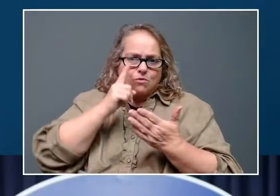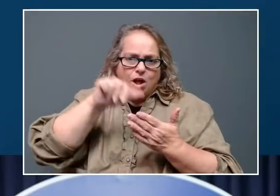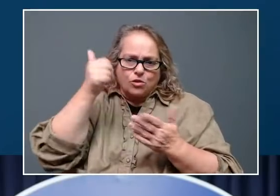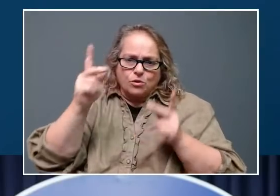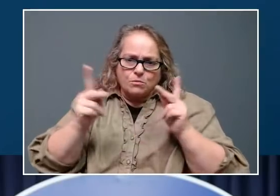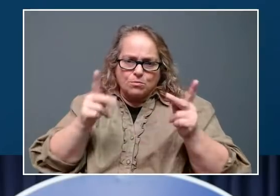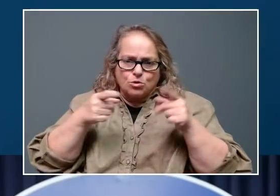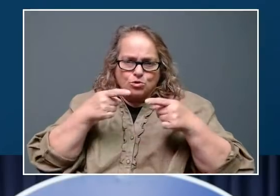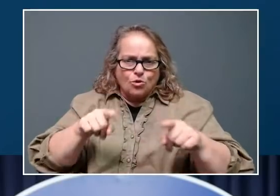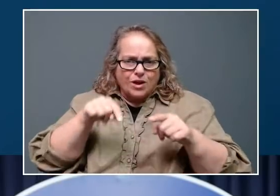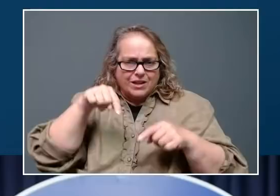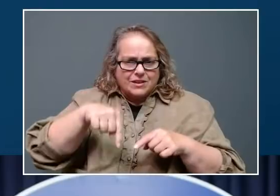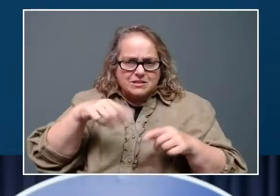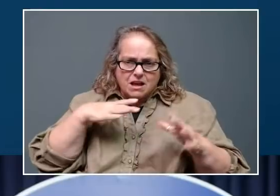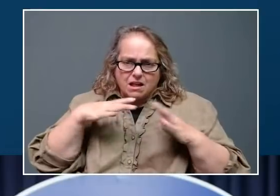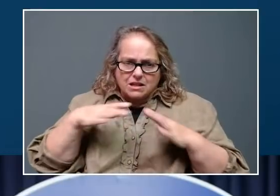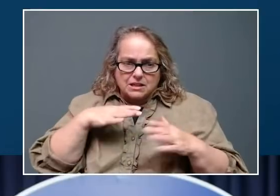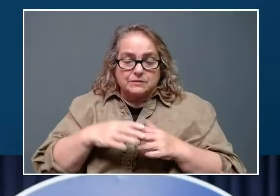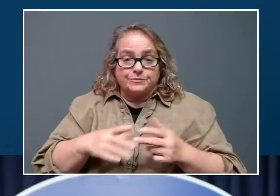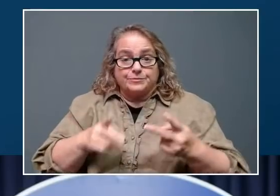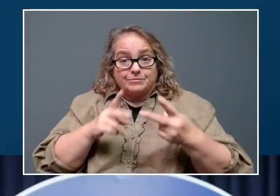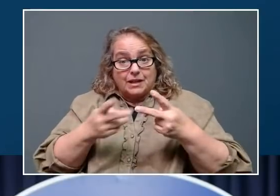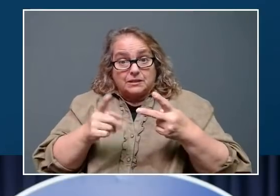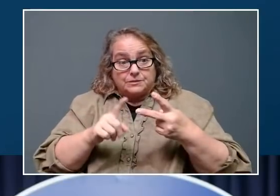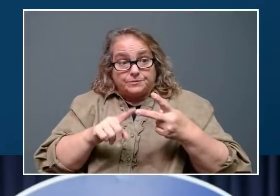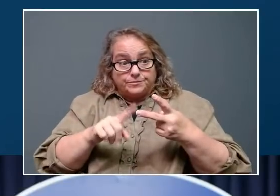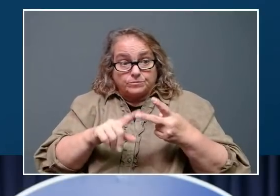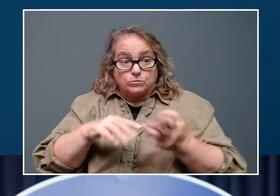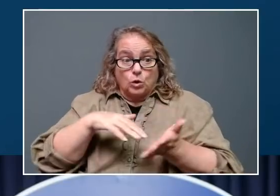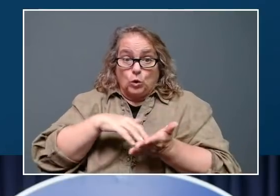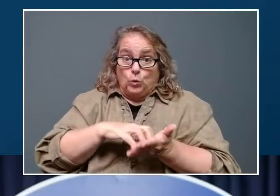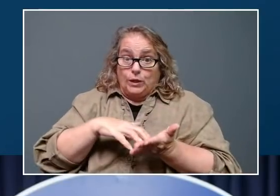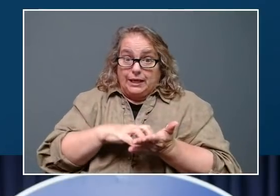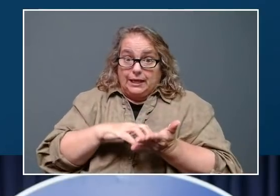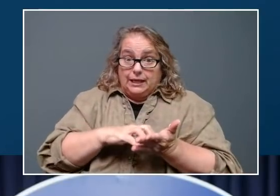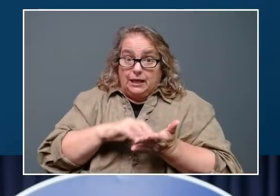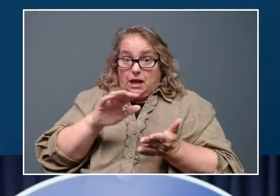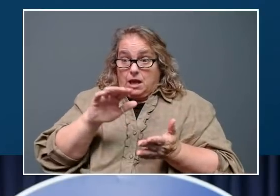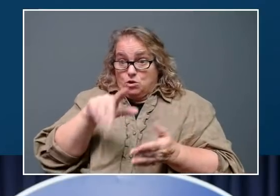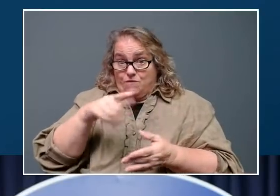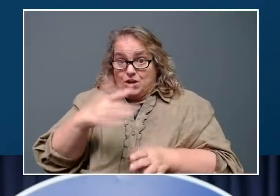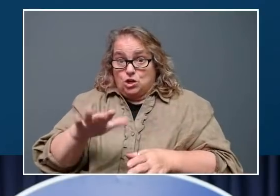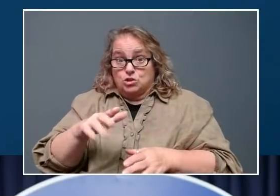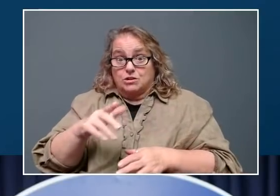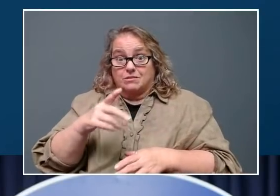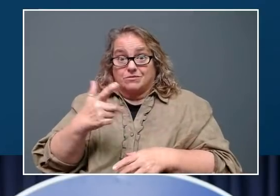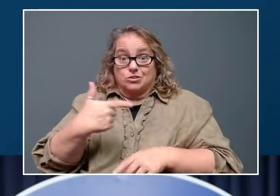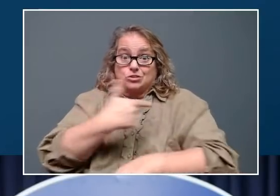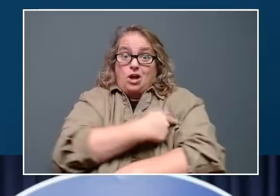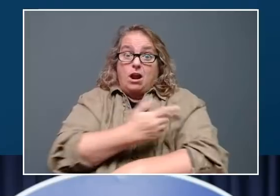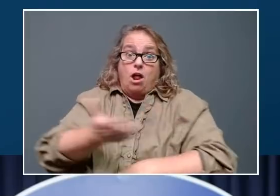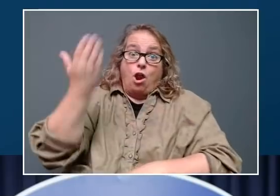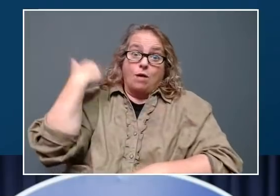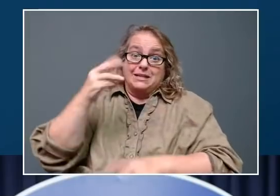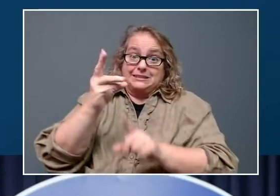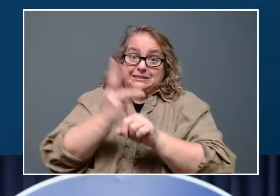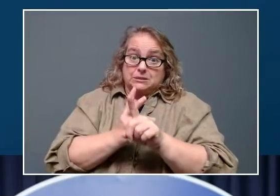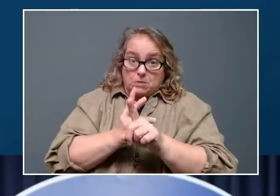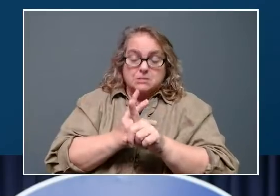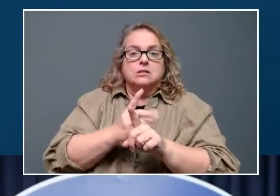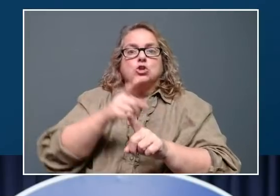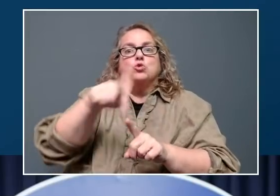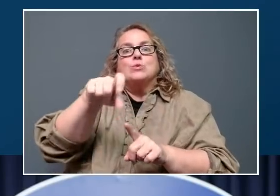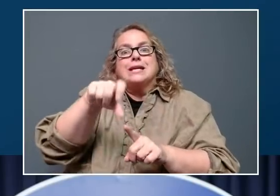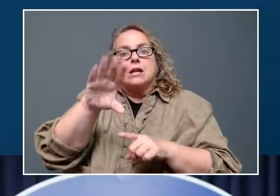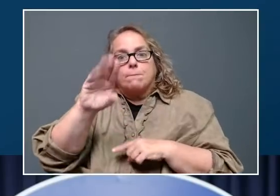season. Second, waning immunity is real. If you have not gotten your booster and it's been 6 months since your second shot of